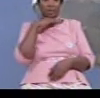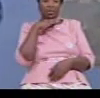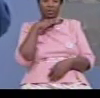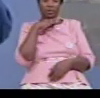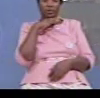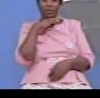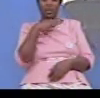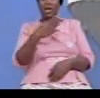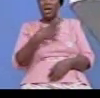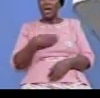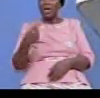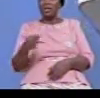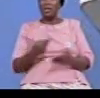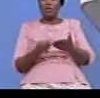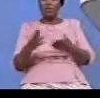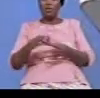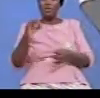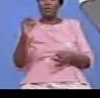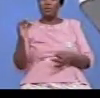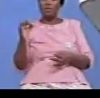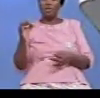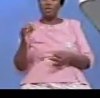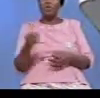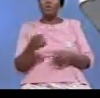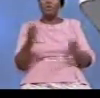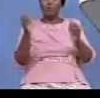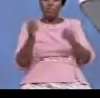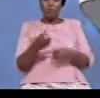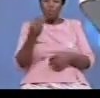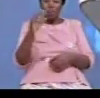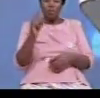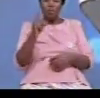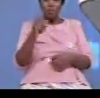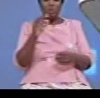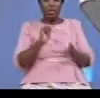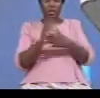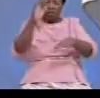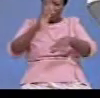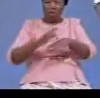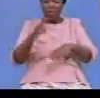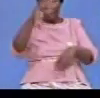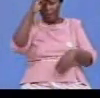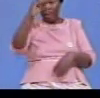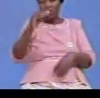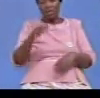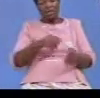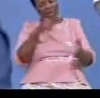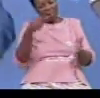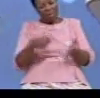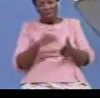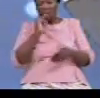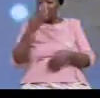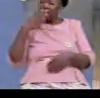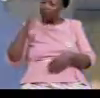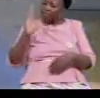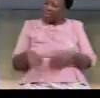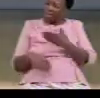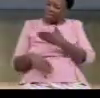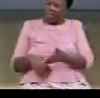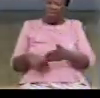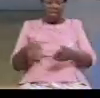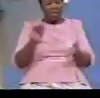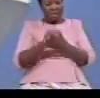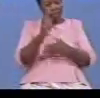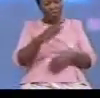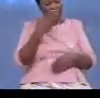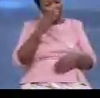the Holy Spirit was the one convicting men. This is evil. At that